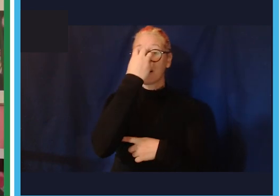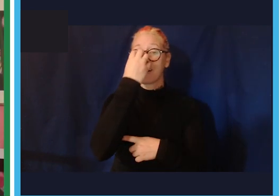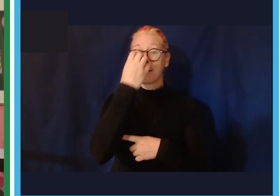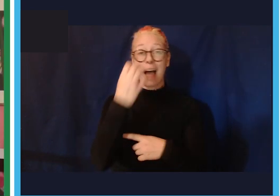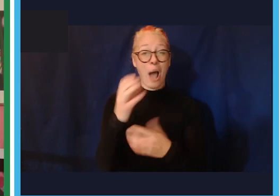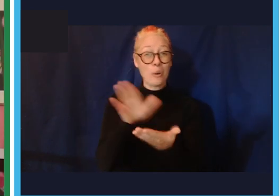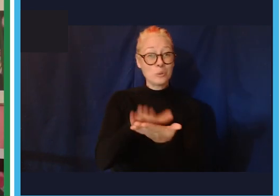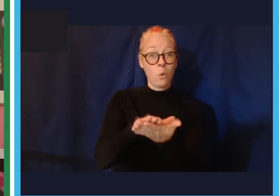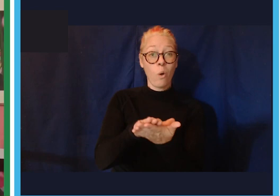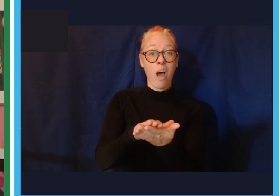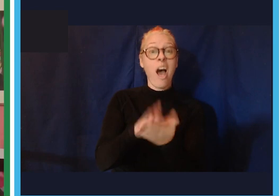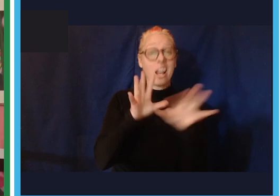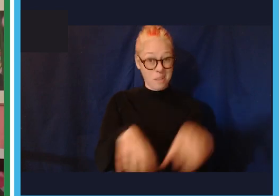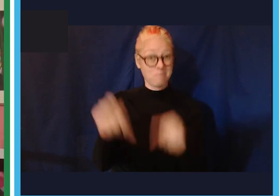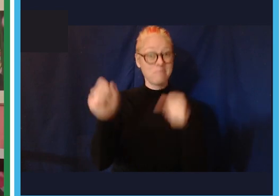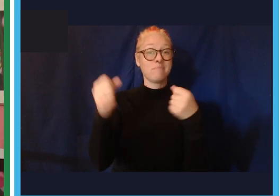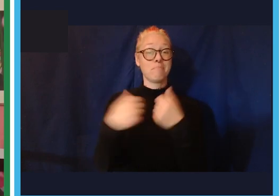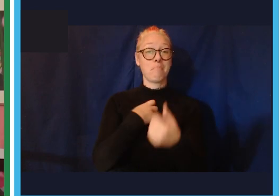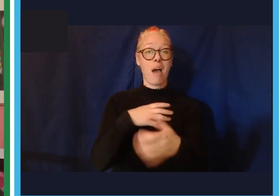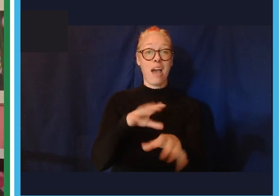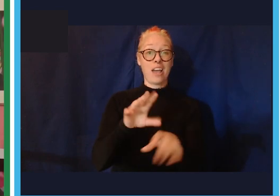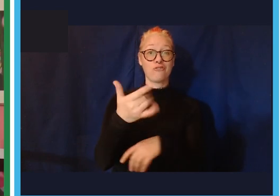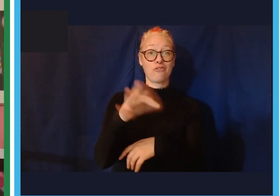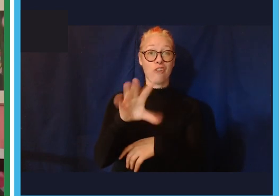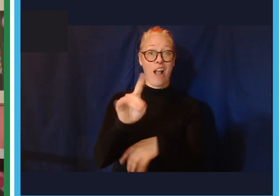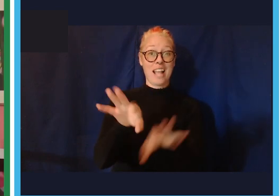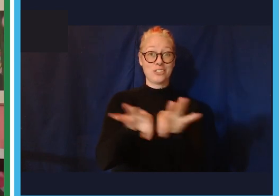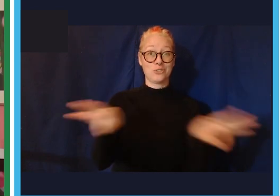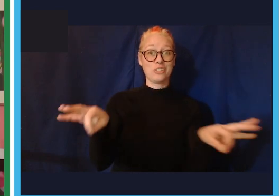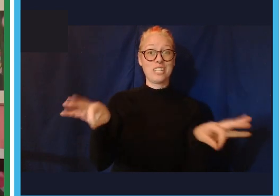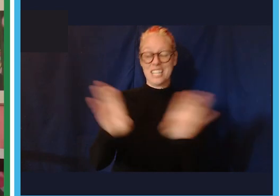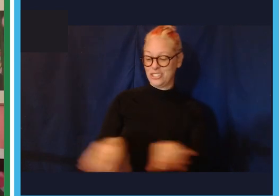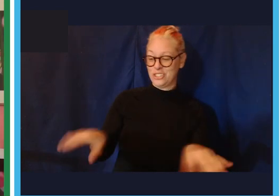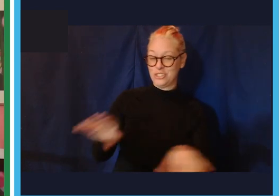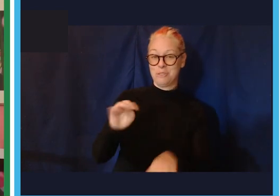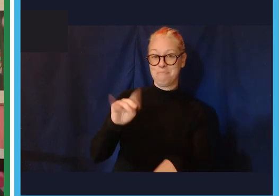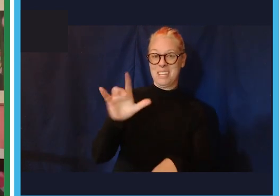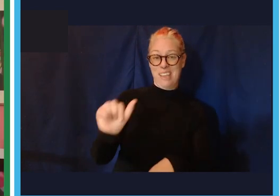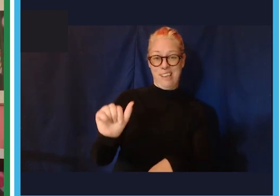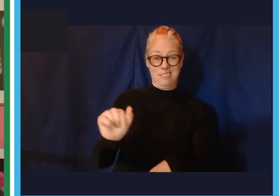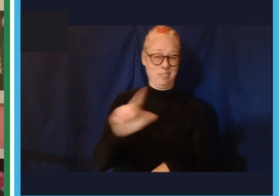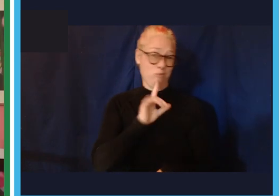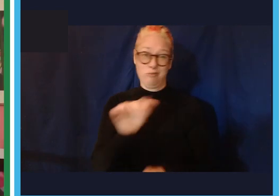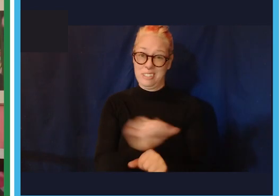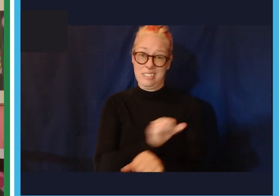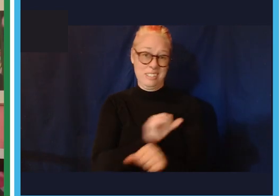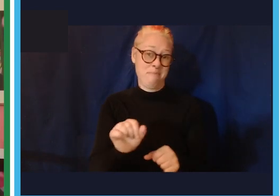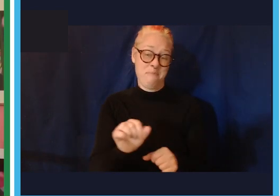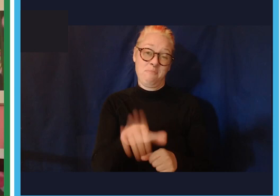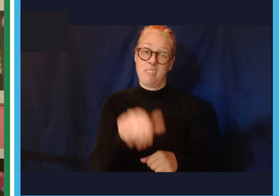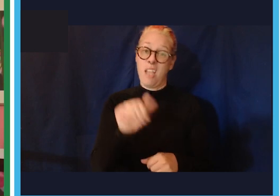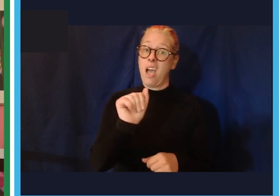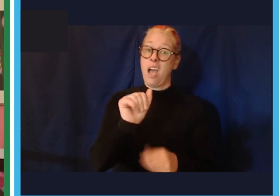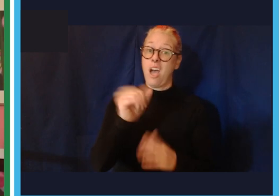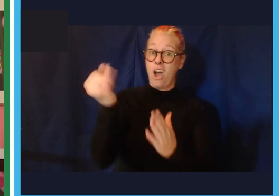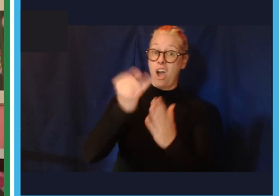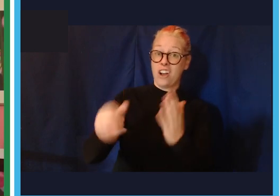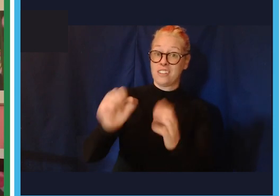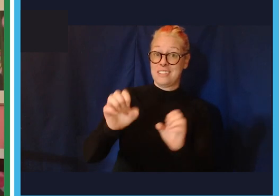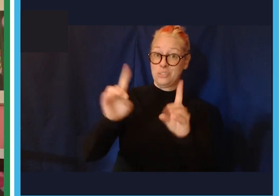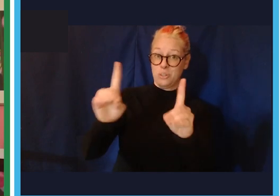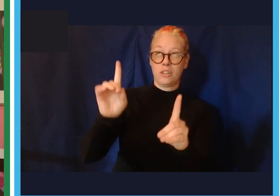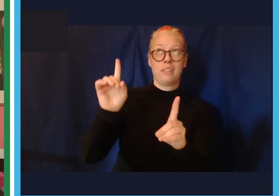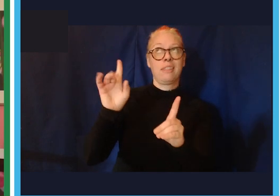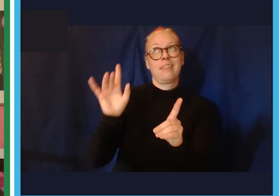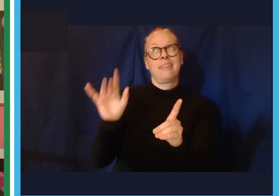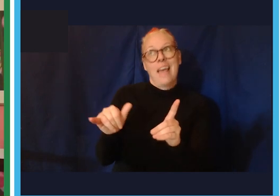use these pieces of myself and create with it and to feel comfortable with it. And so I try to be